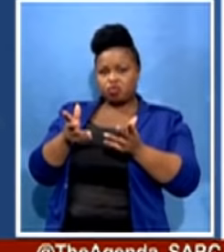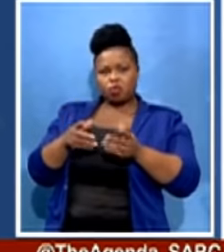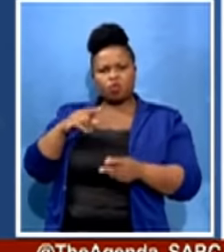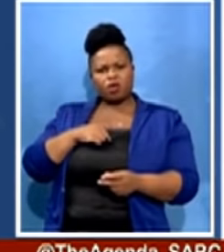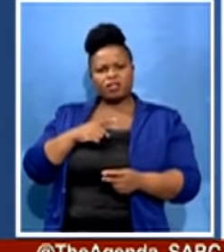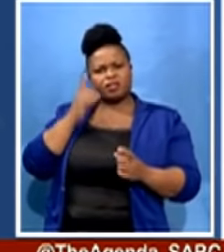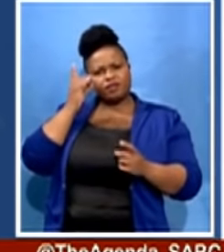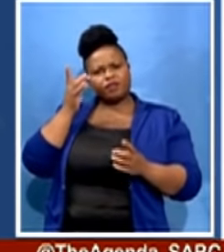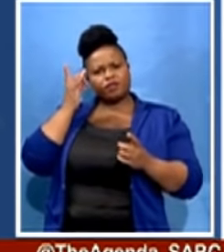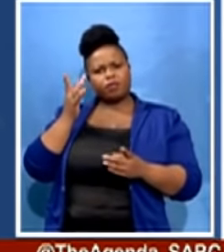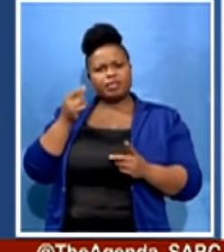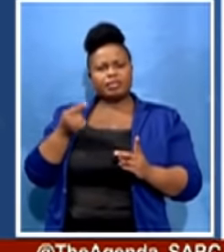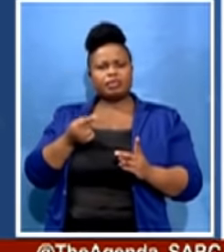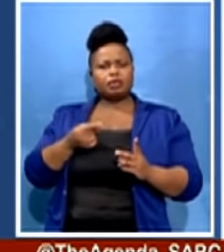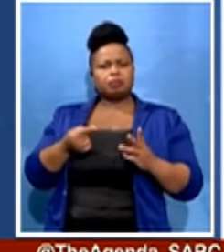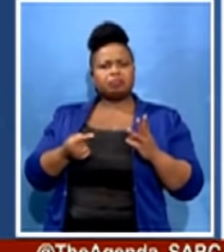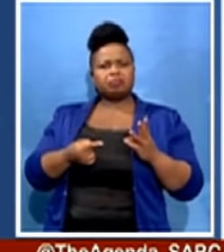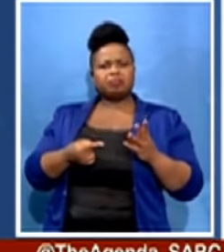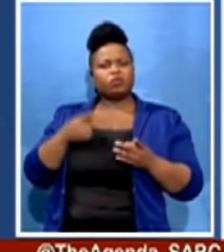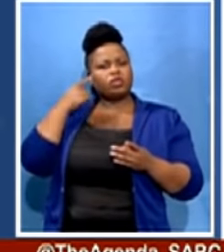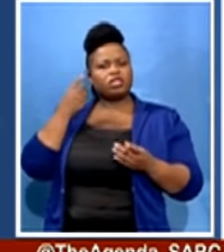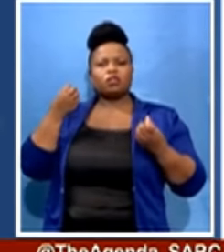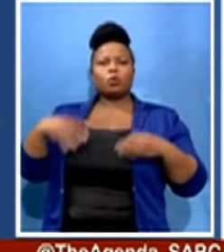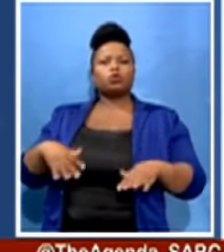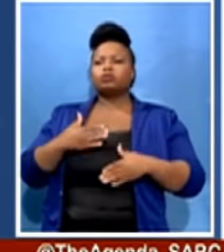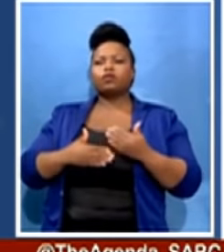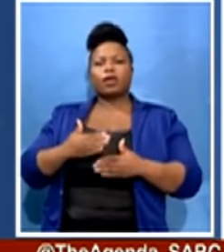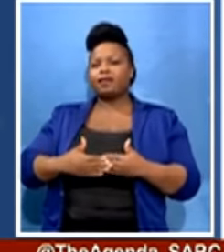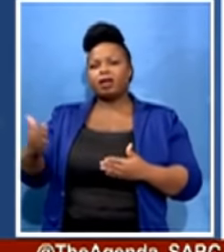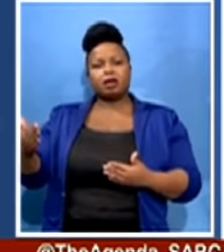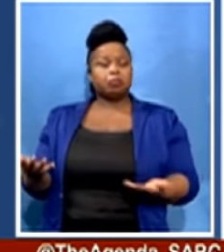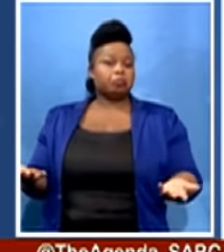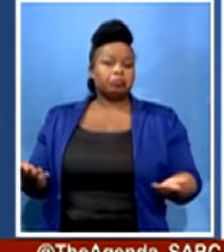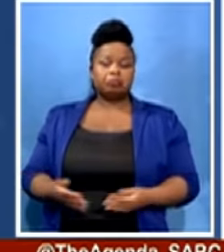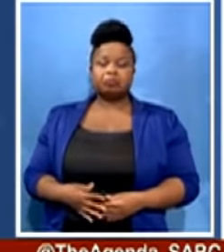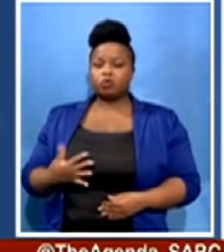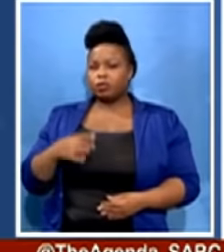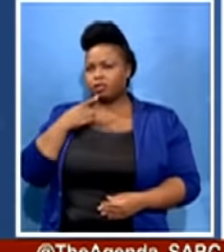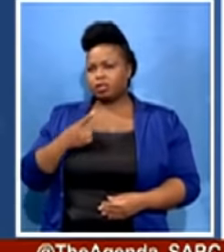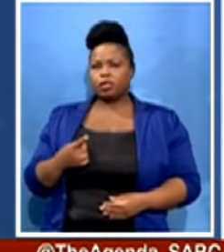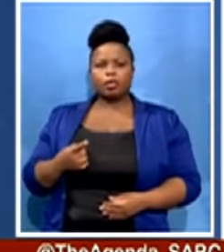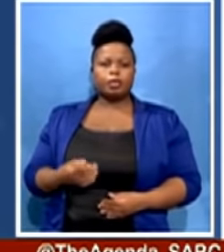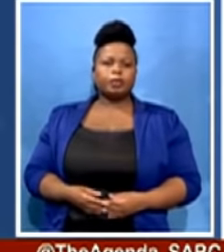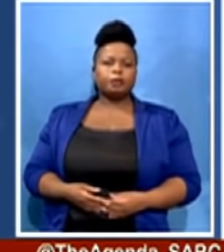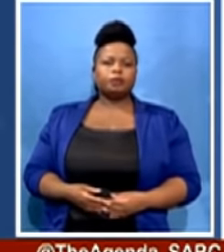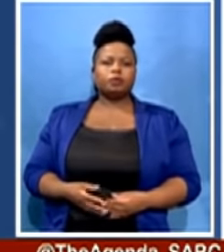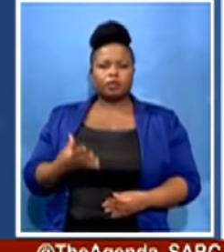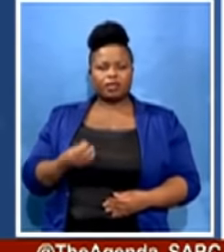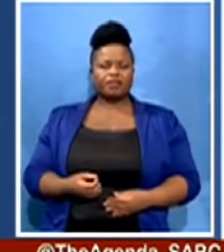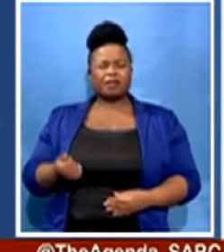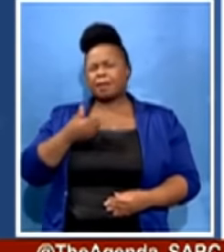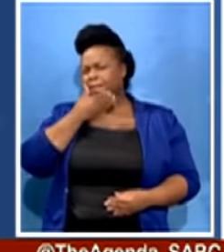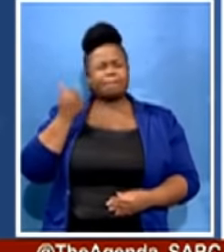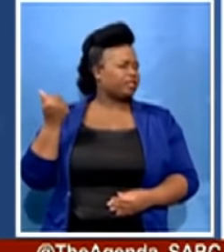will be lost forever to us. Like I tell you, we have a first-class, world-class investigative